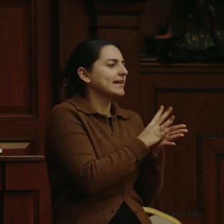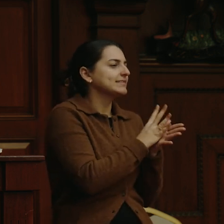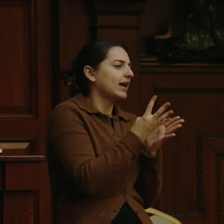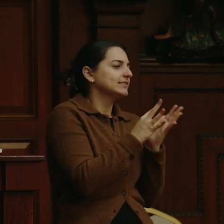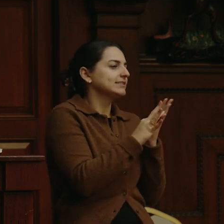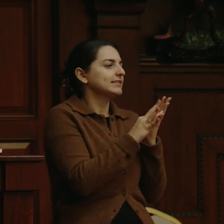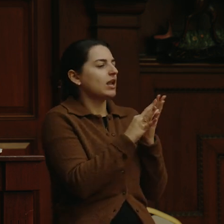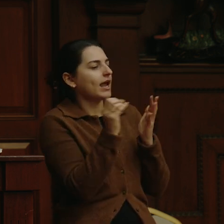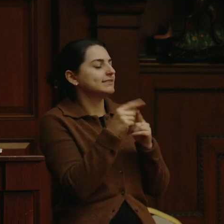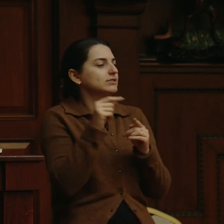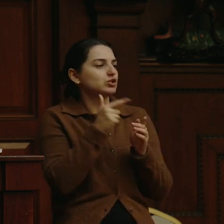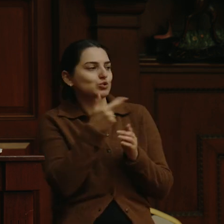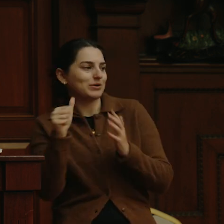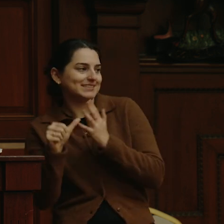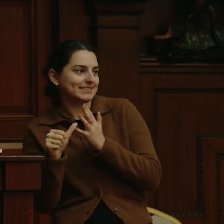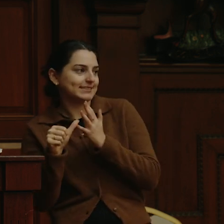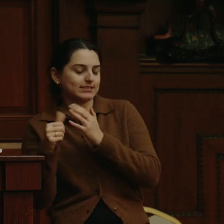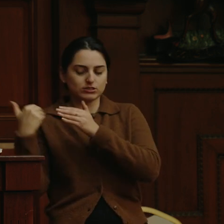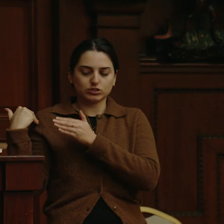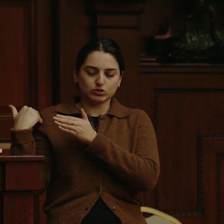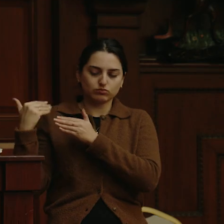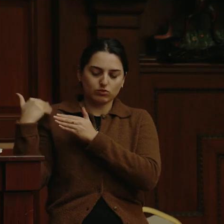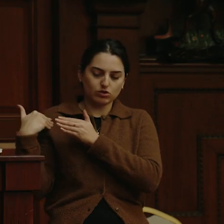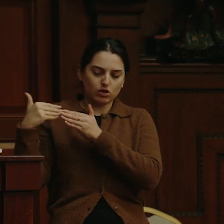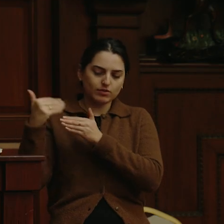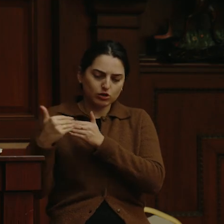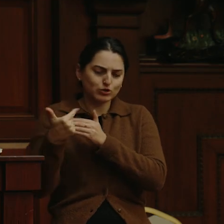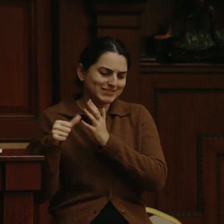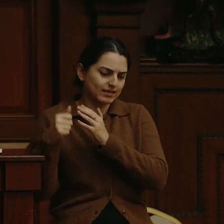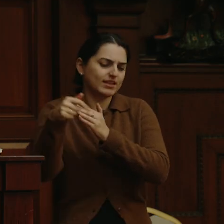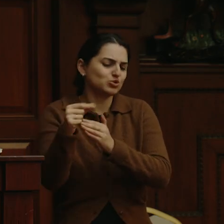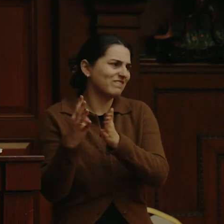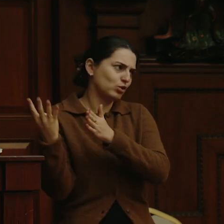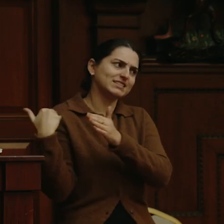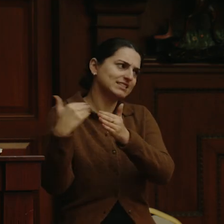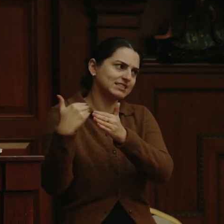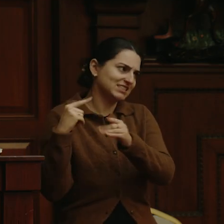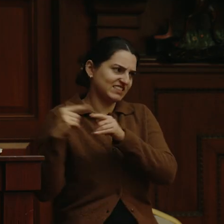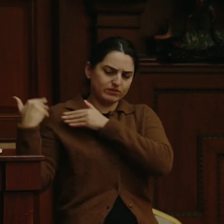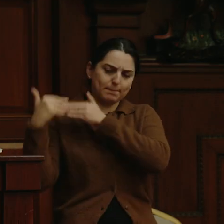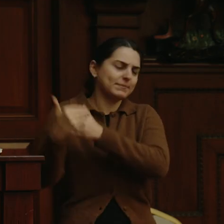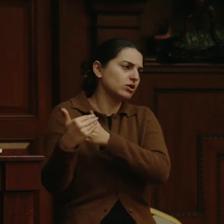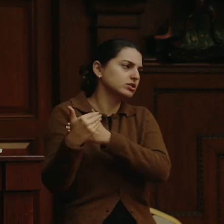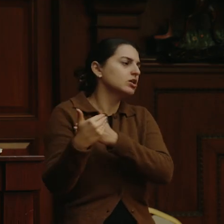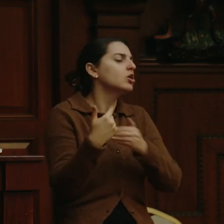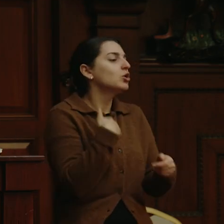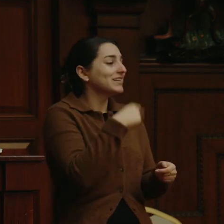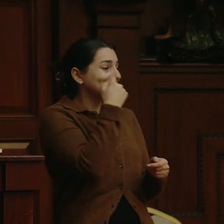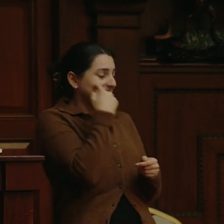to 2006, and then 2006 to, I think it was 2014. And they can see that